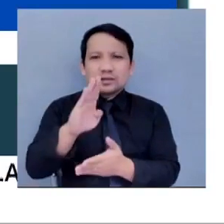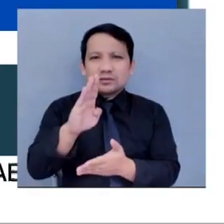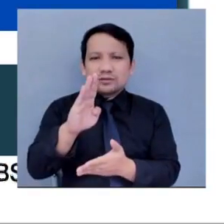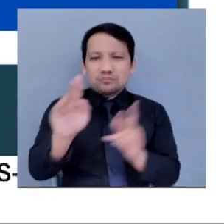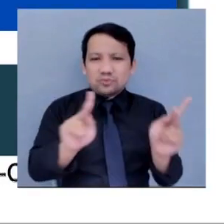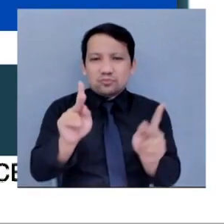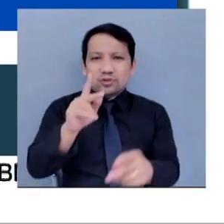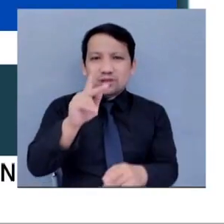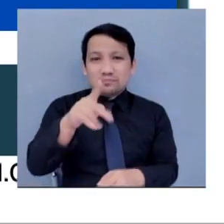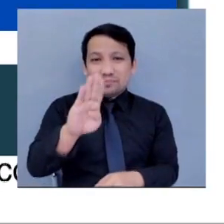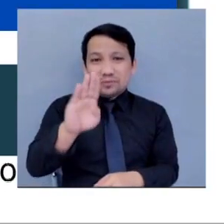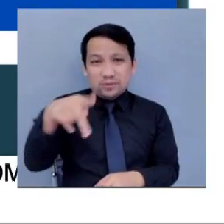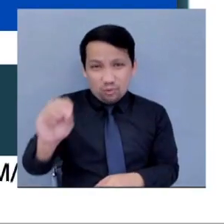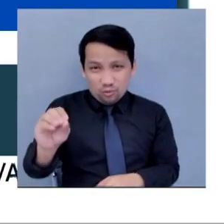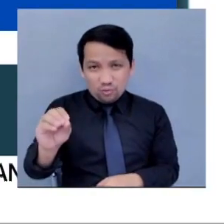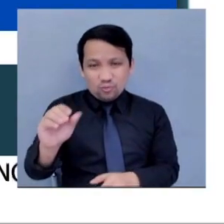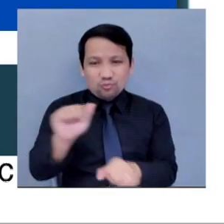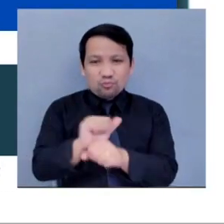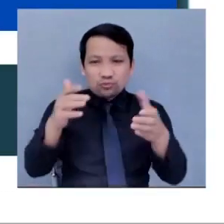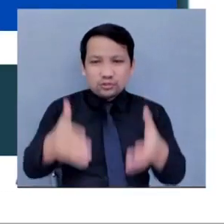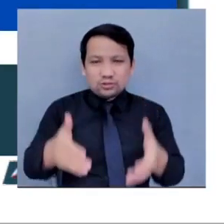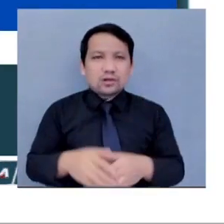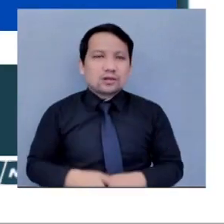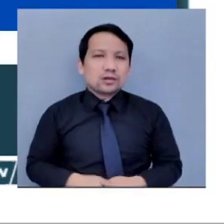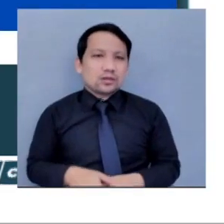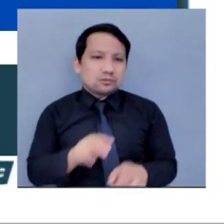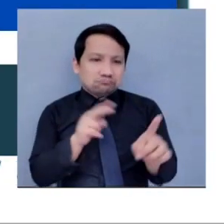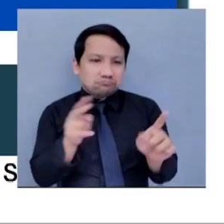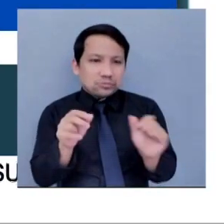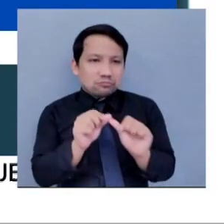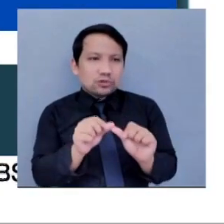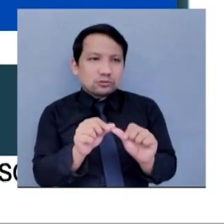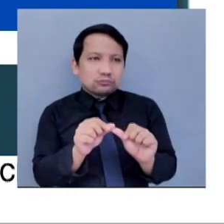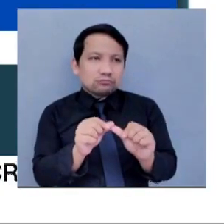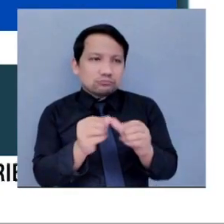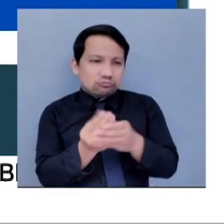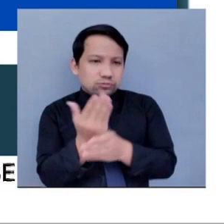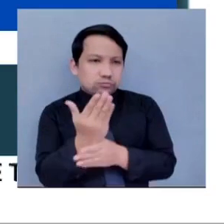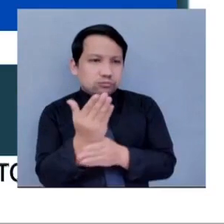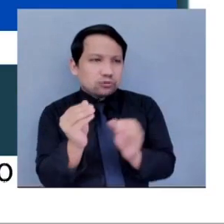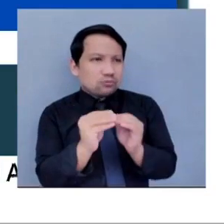the revenues is even projected to grow towards